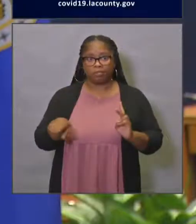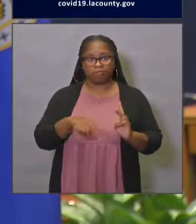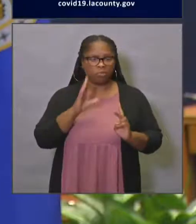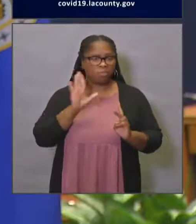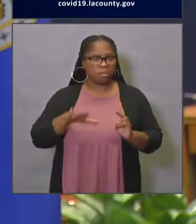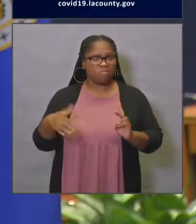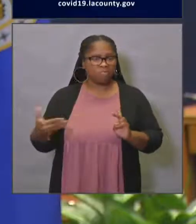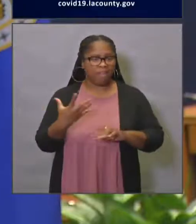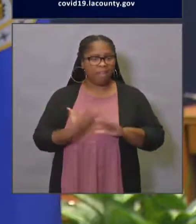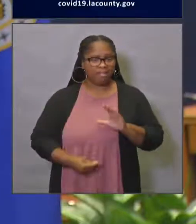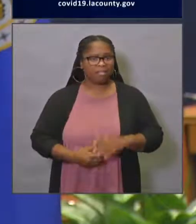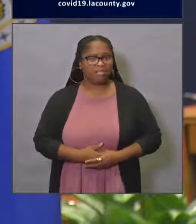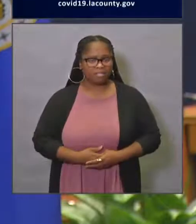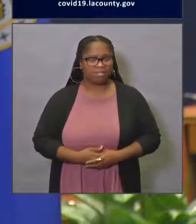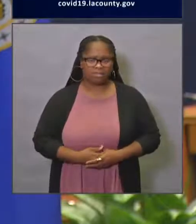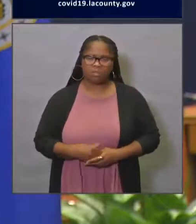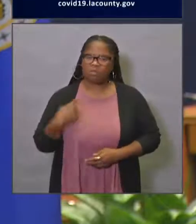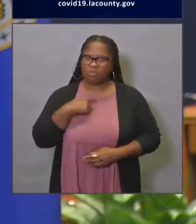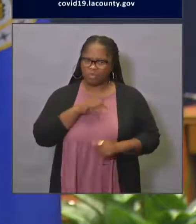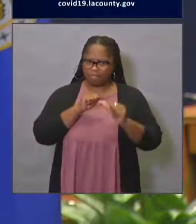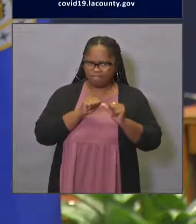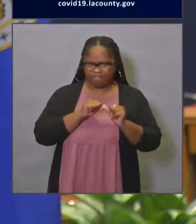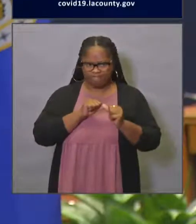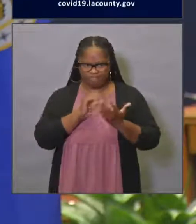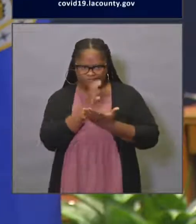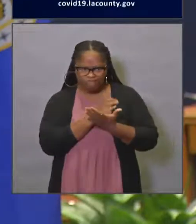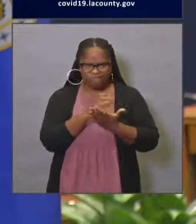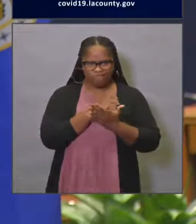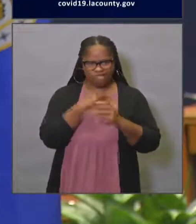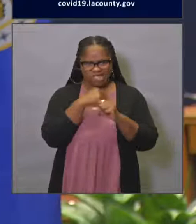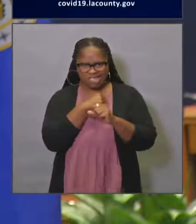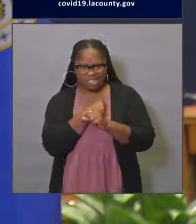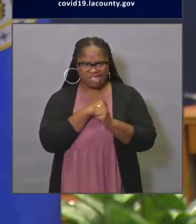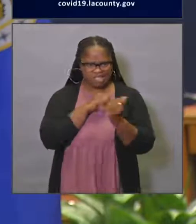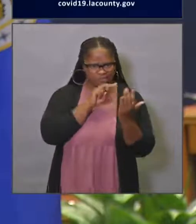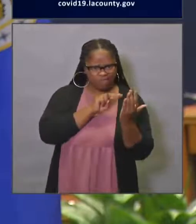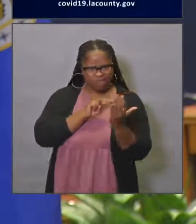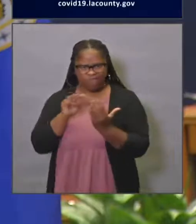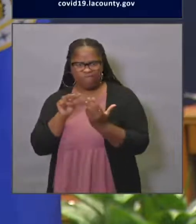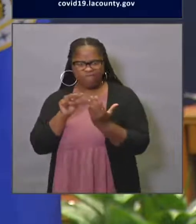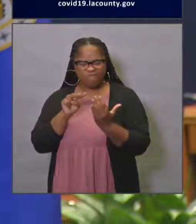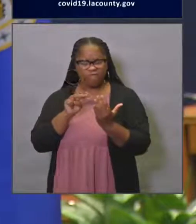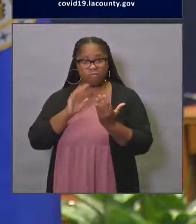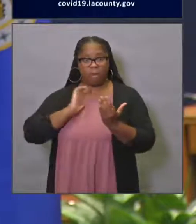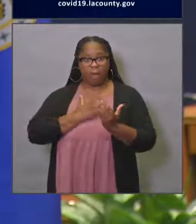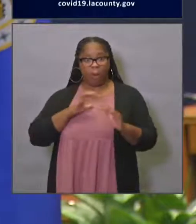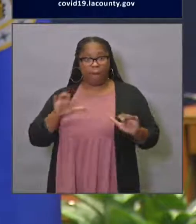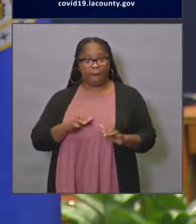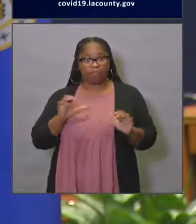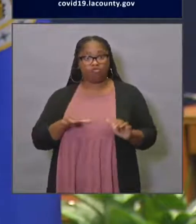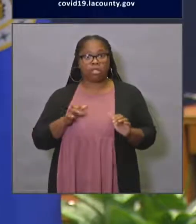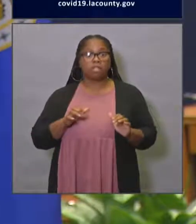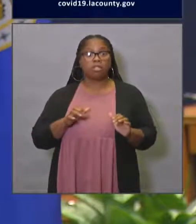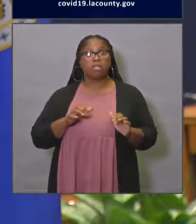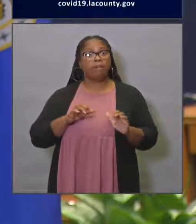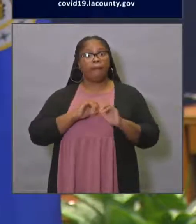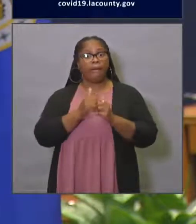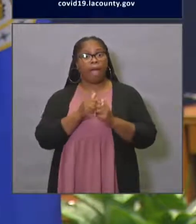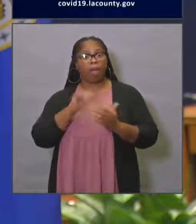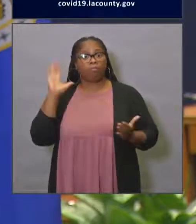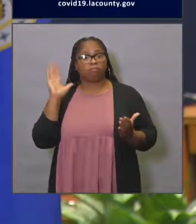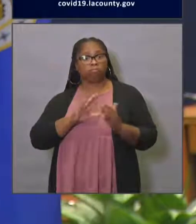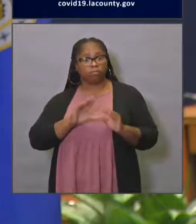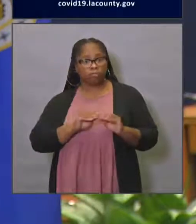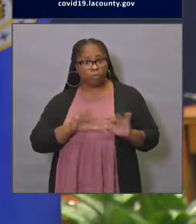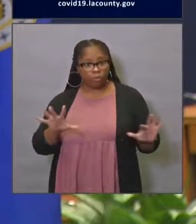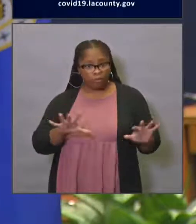We do continue to closely monitor our data so that we can understand how the actions we take to slow the spread, as well as